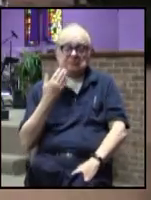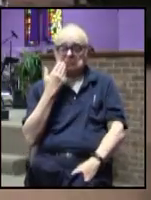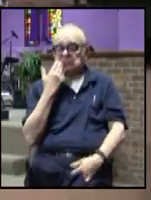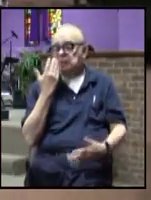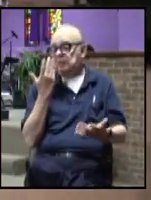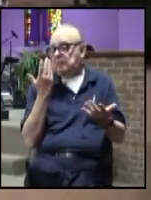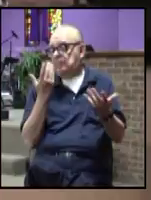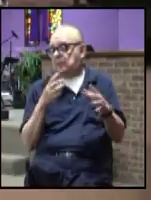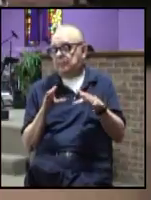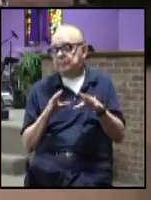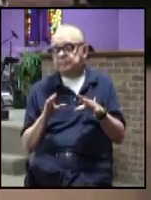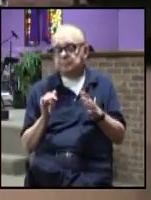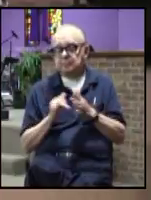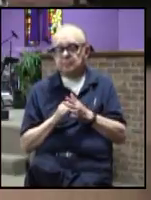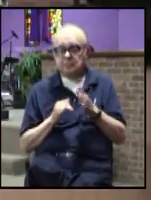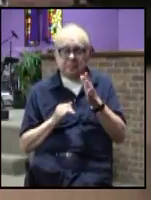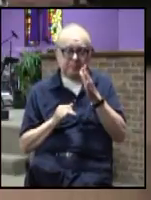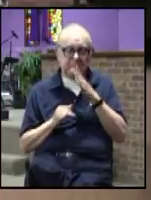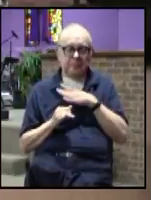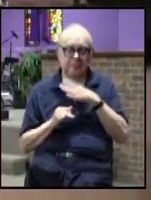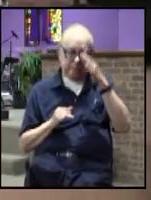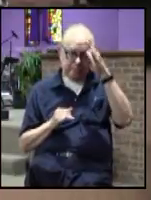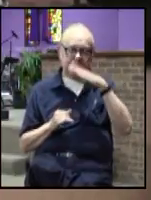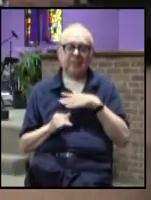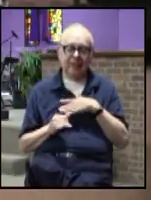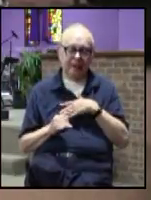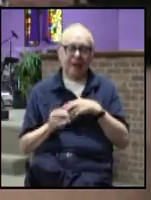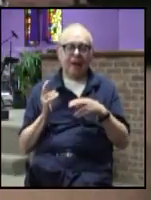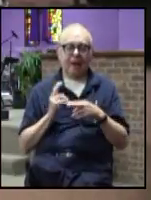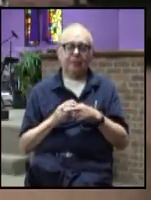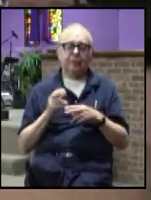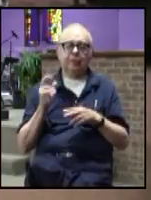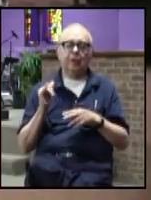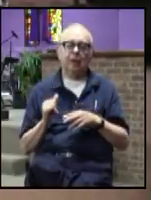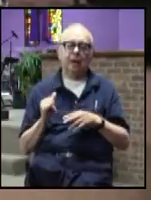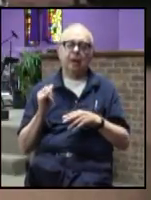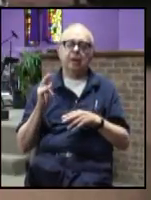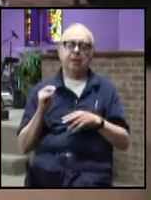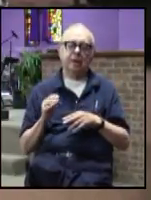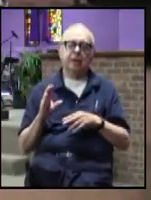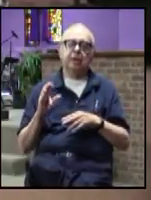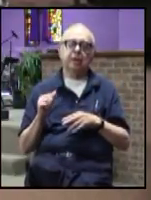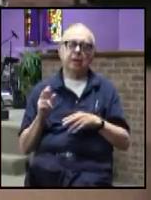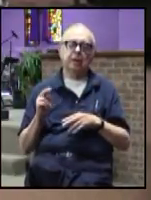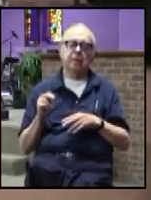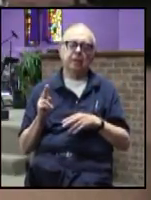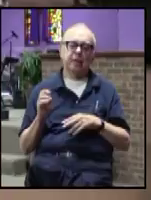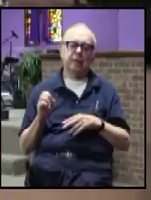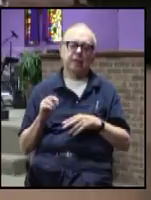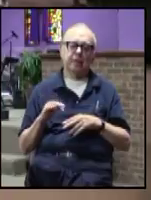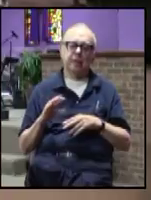Didn't know what to do. That, ladies and gentlemen, is an inconvenience.